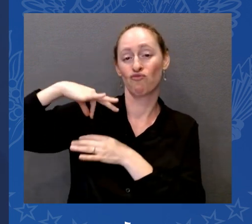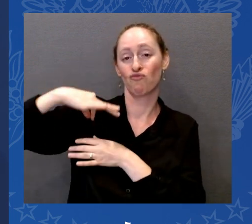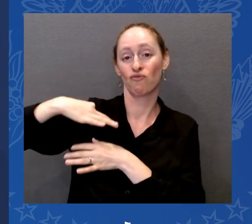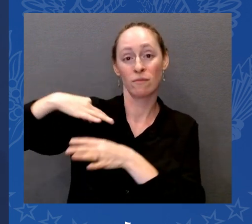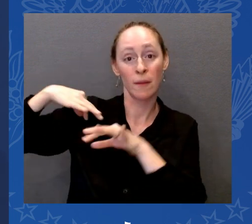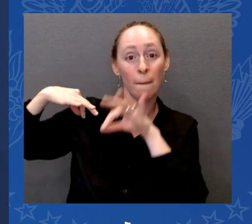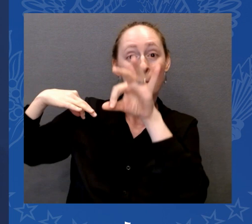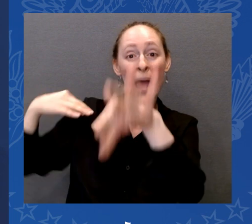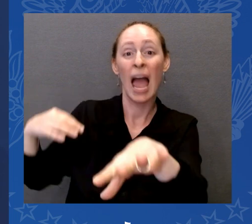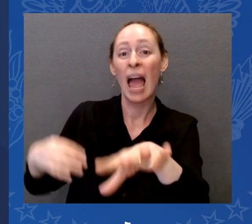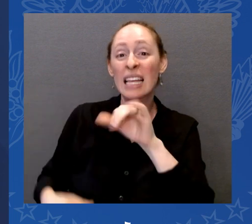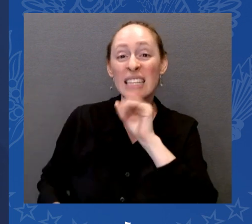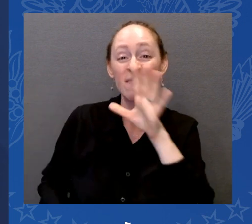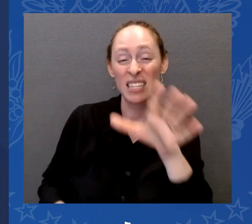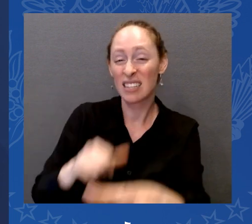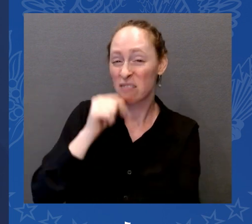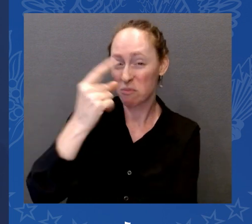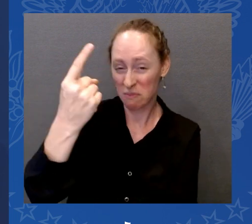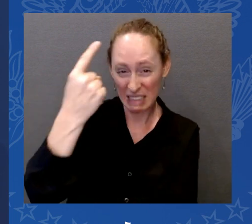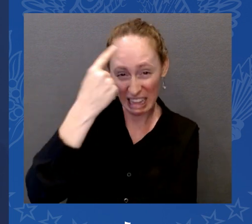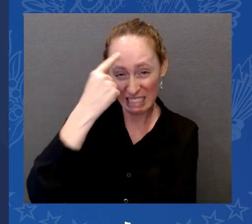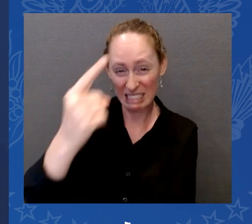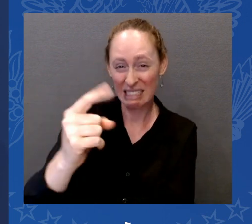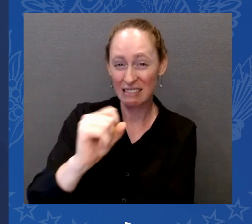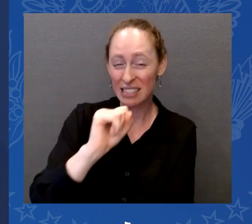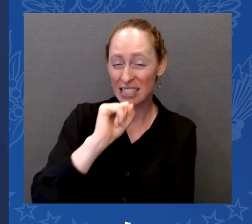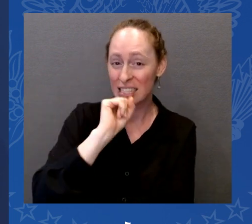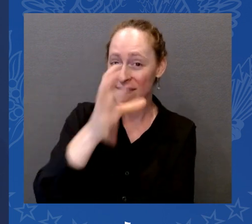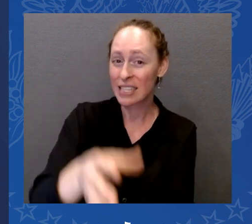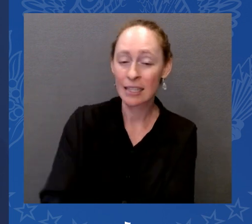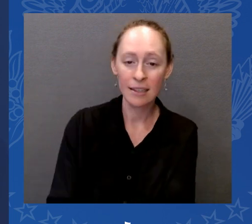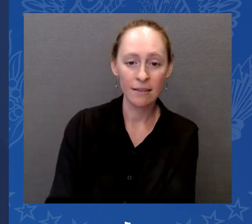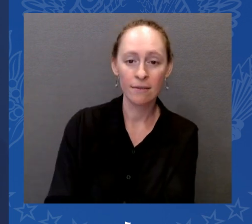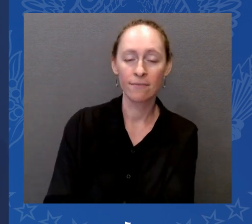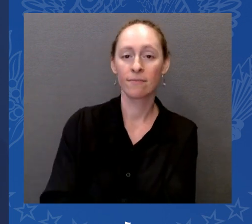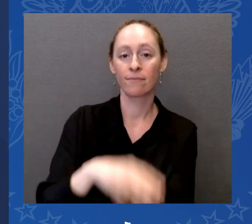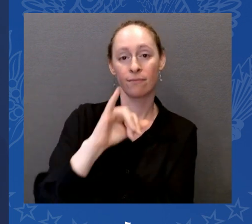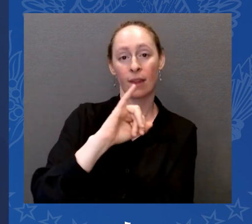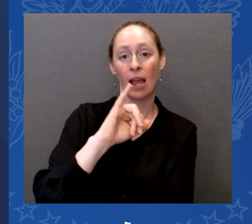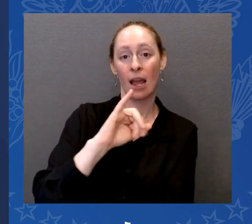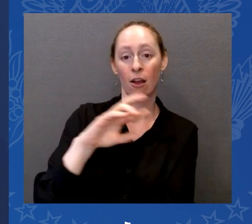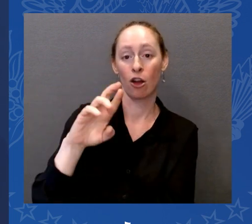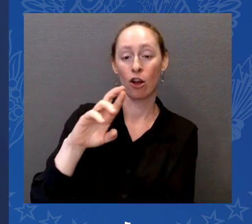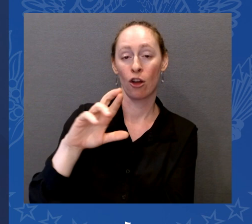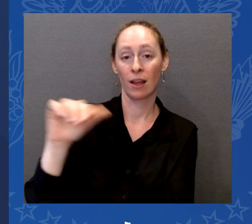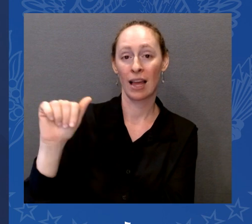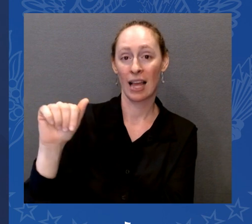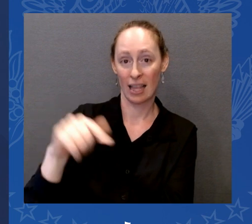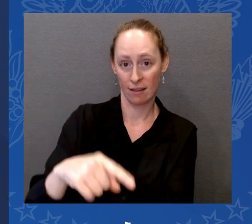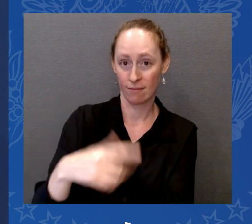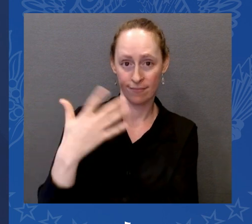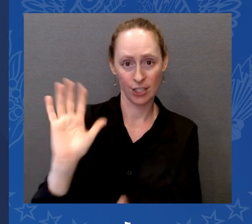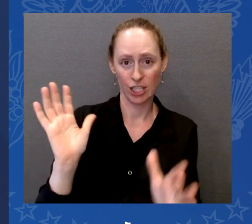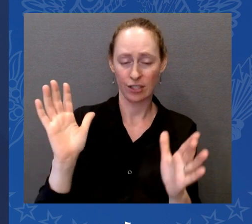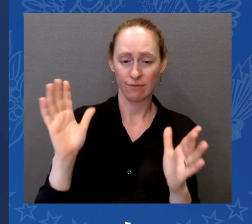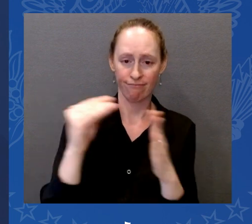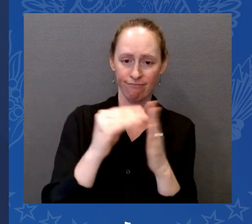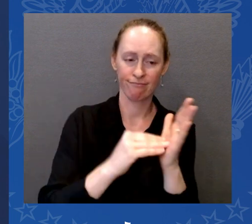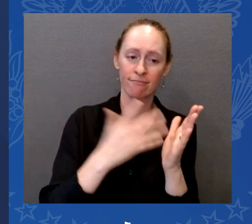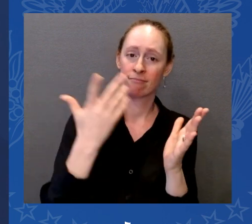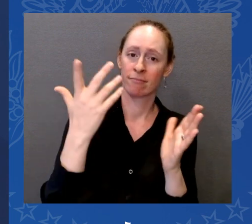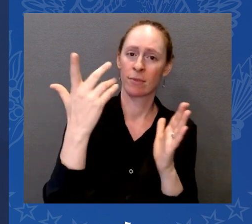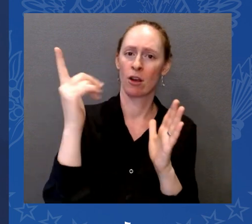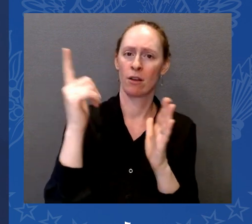So guess what? The Inflation Reduction Act, we made sure they have to pay a minimum of 15%. That's less than you guys pay as union